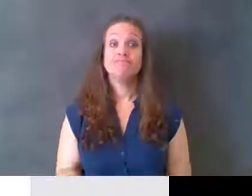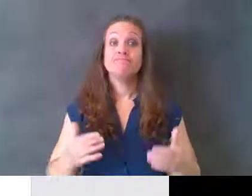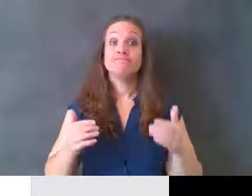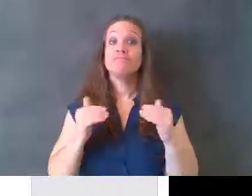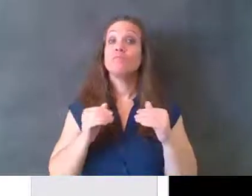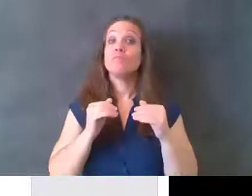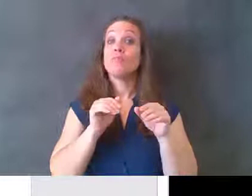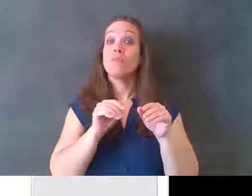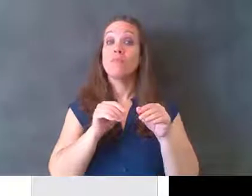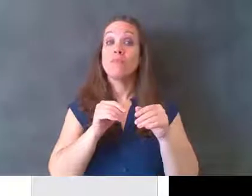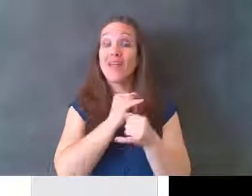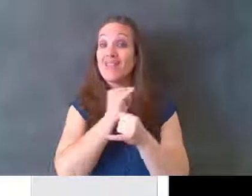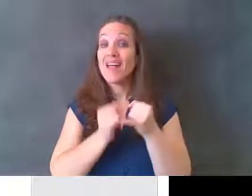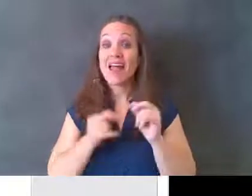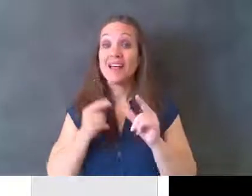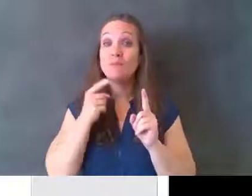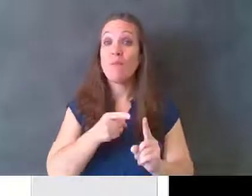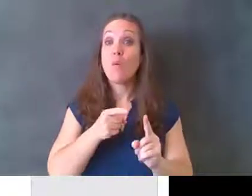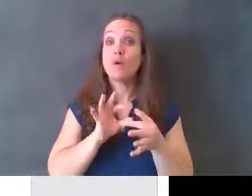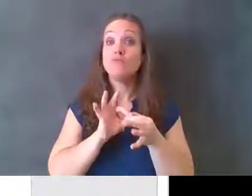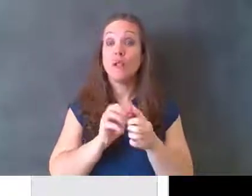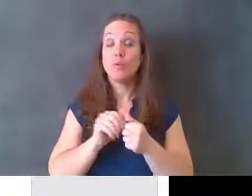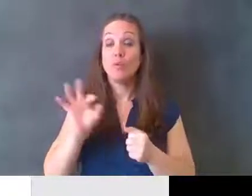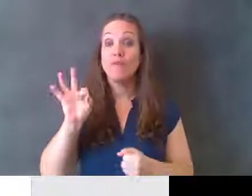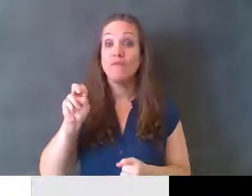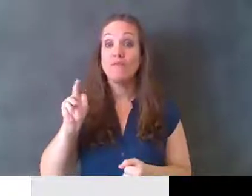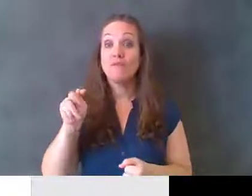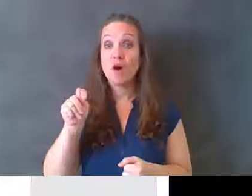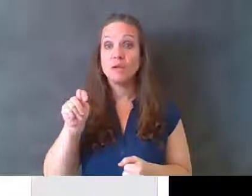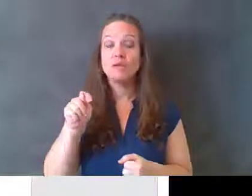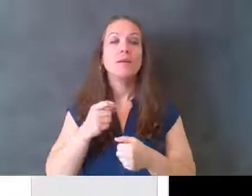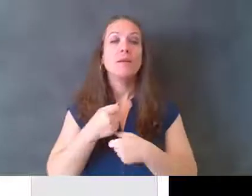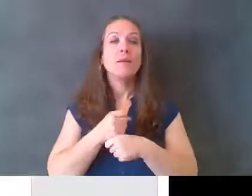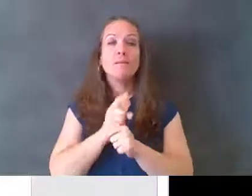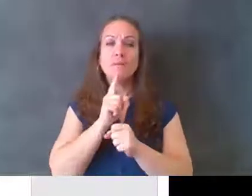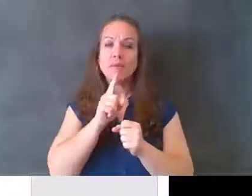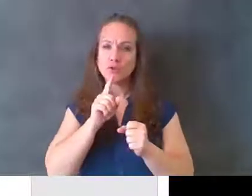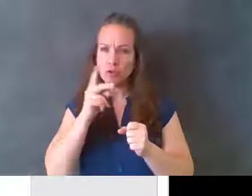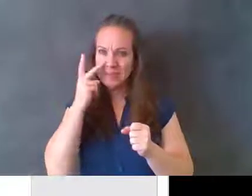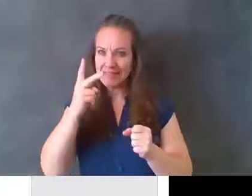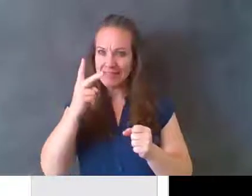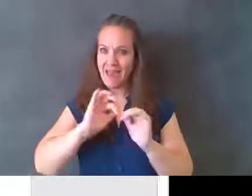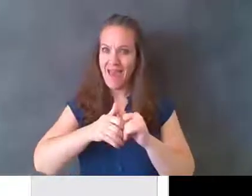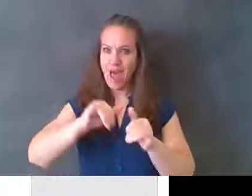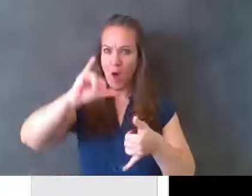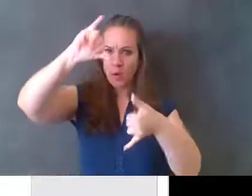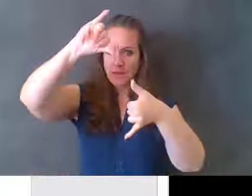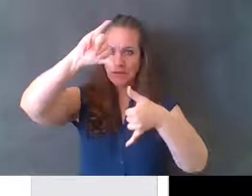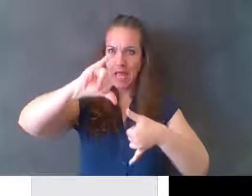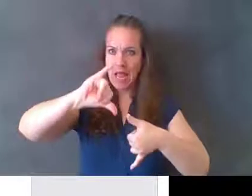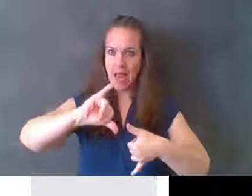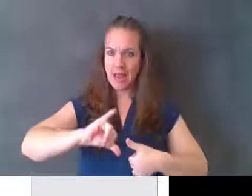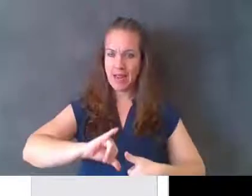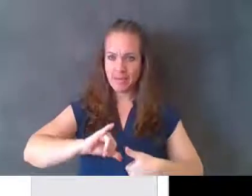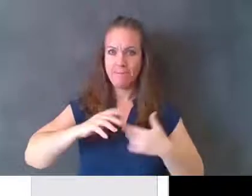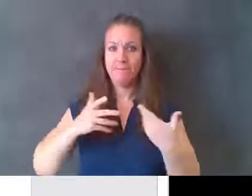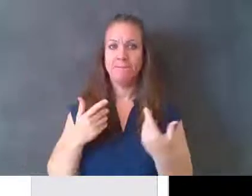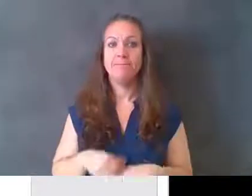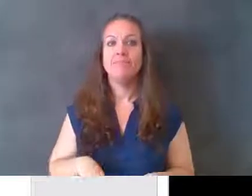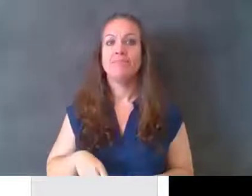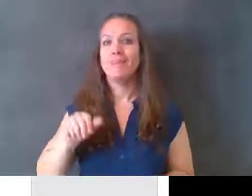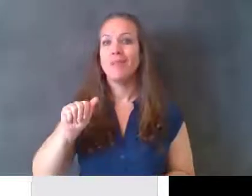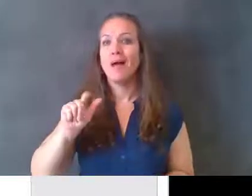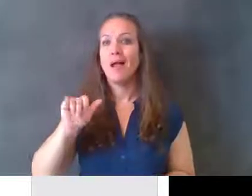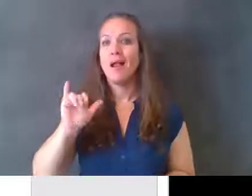about is how our text is aligned in our document. So I'm going to highlight this text here